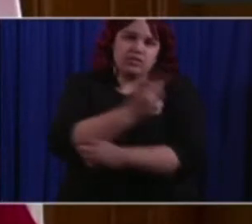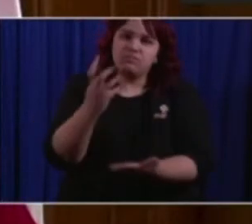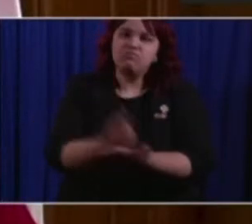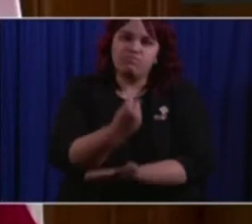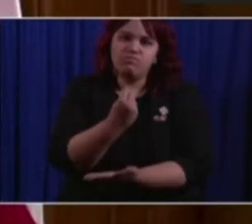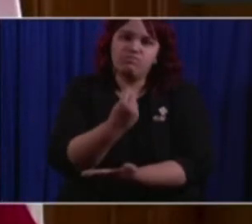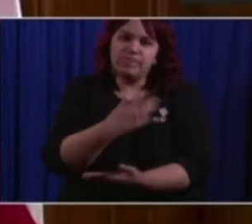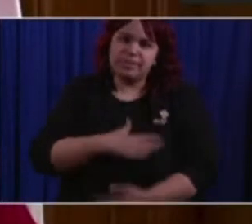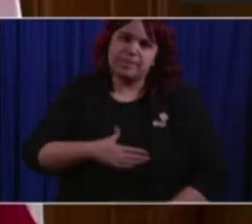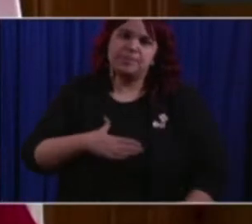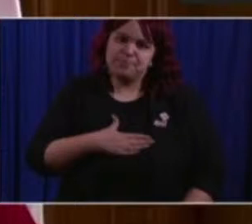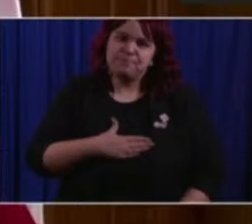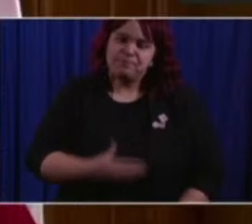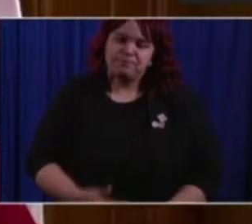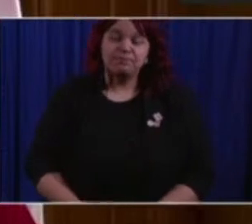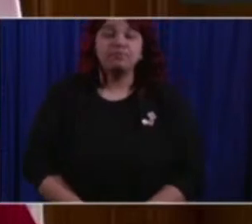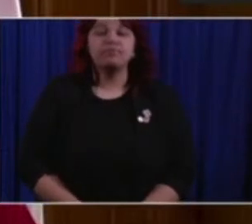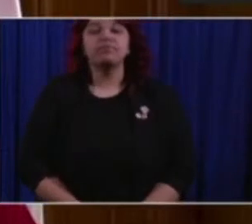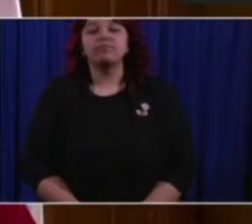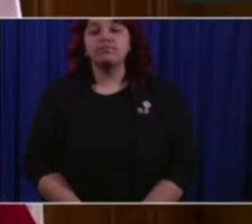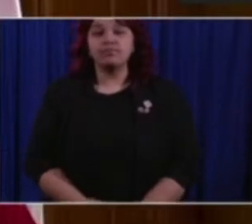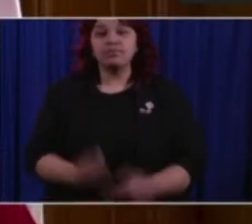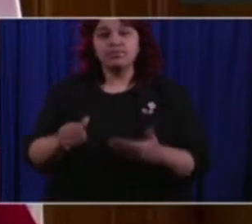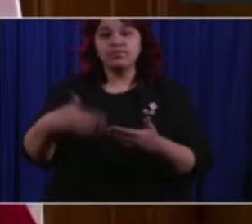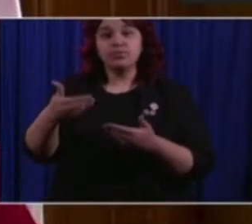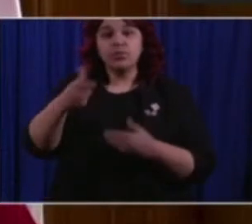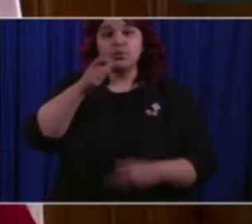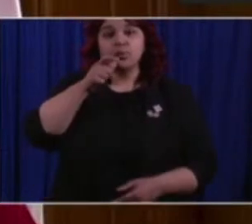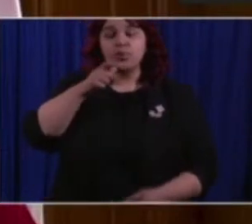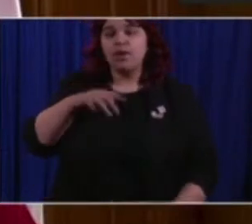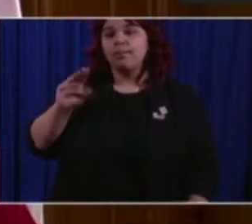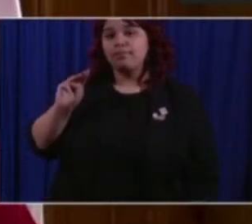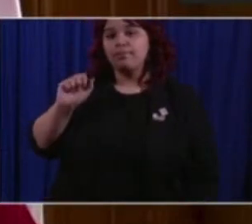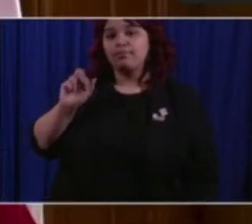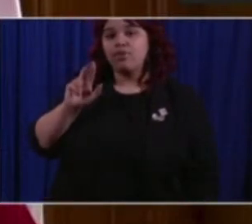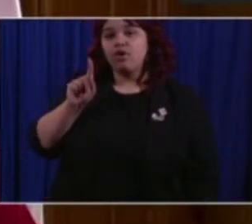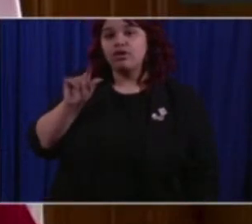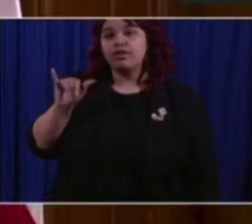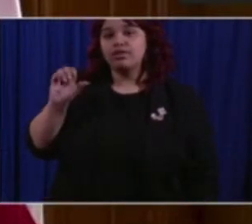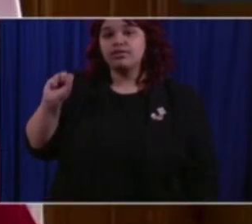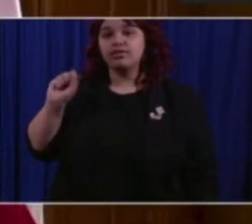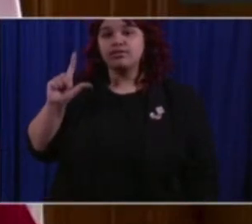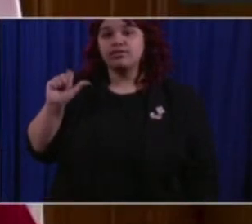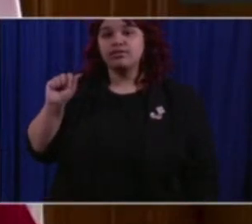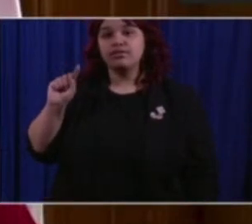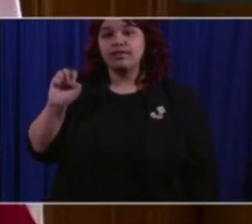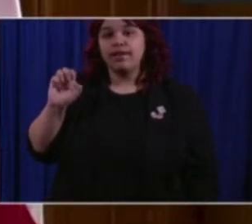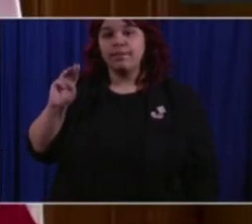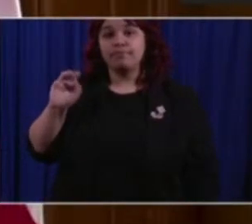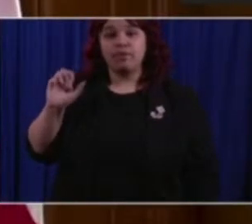Next question is from Marty Schladen at the Ohio Capitol Journal. Hi, Governor. Marty.